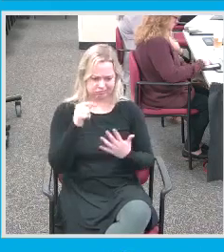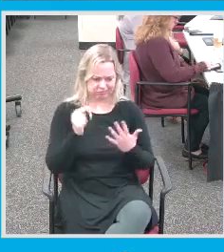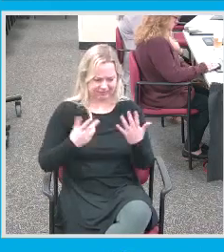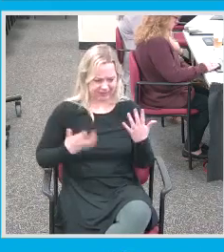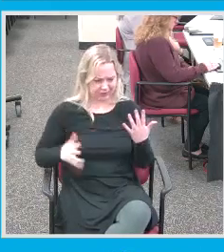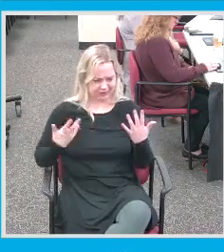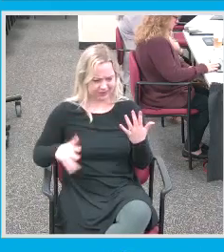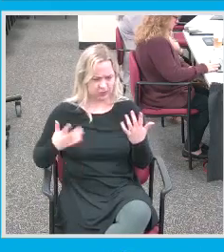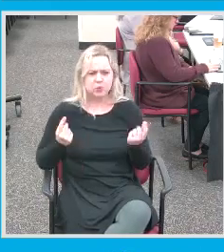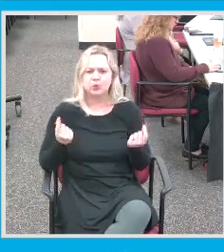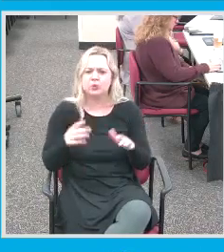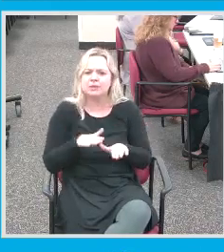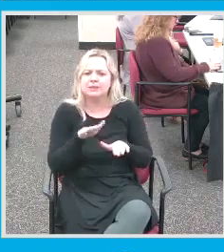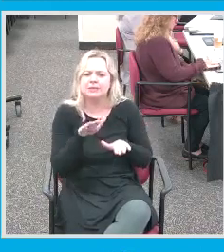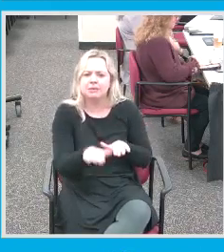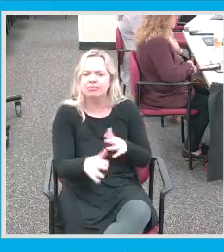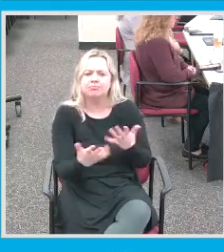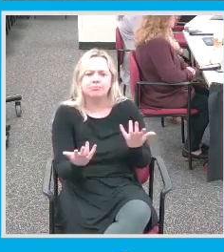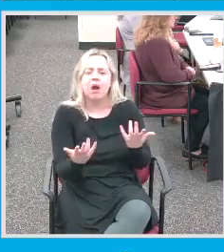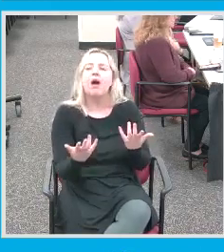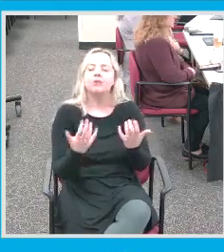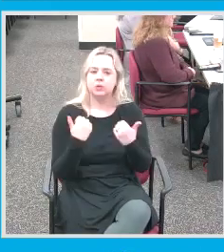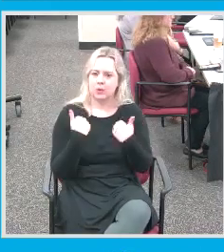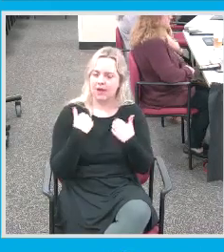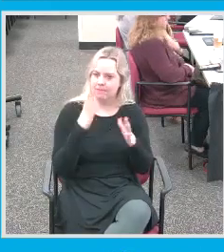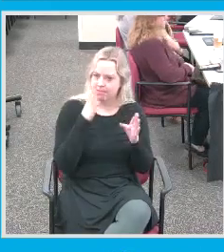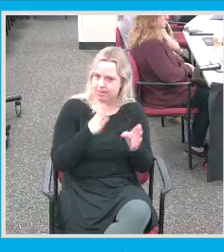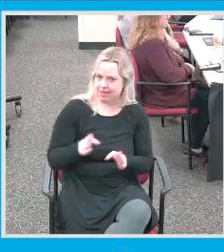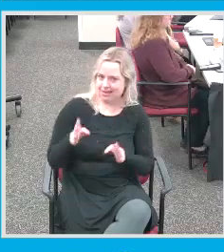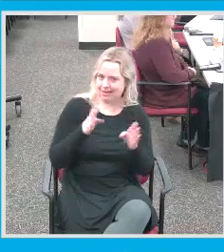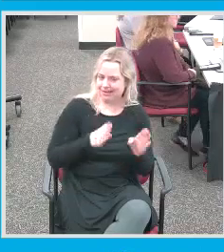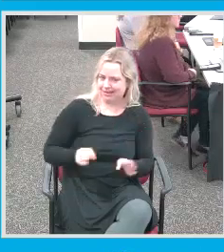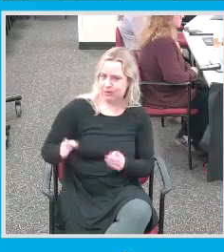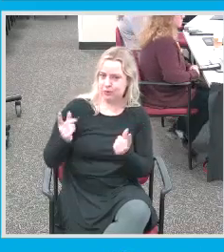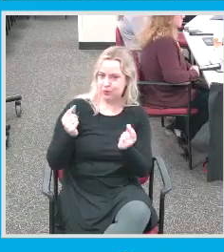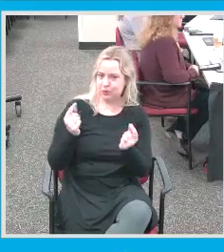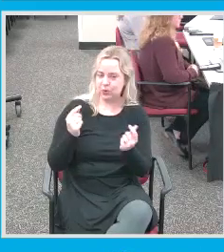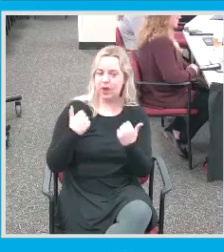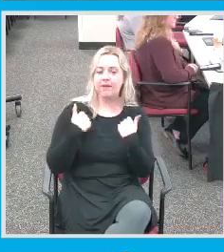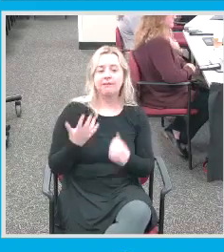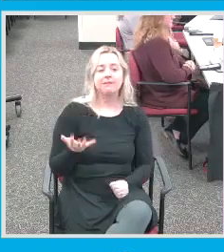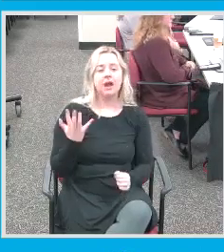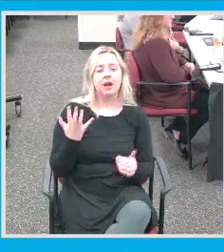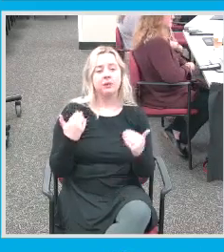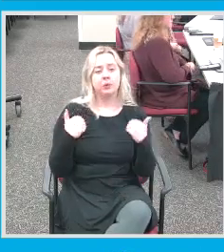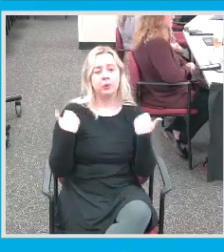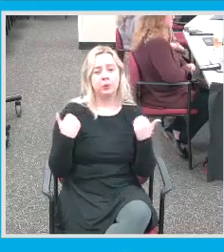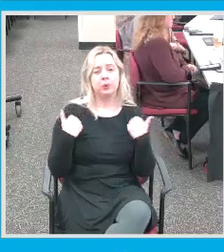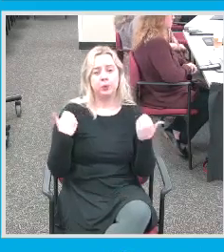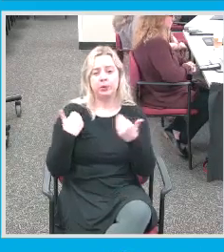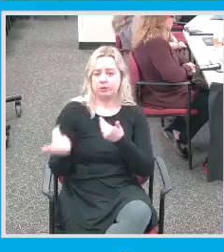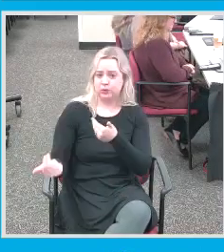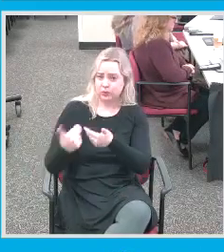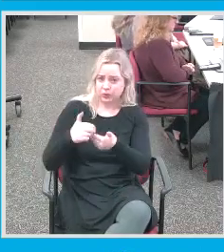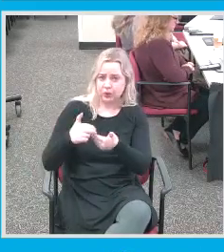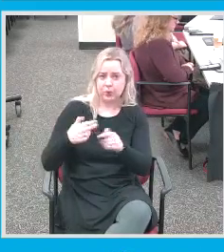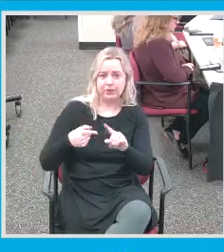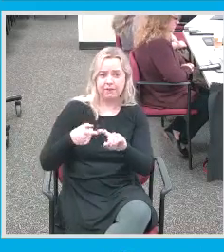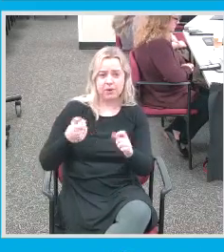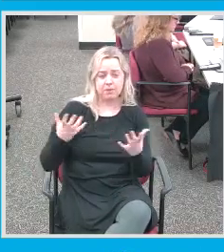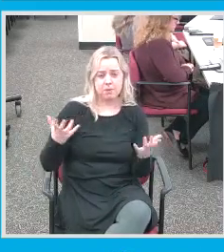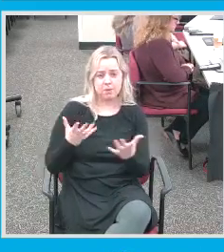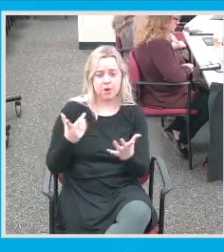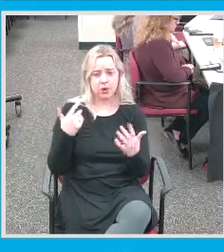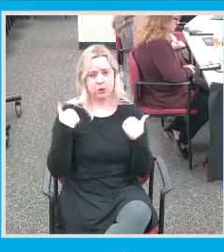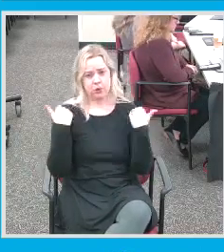we worked through a strategic planning process where we brought in 5 youth voices, actually from an existing youth board